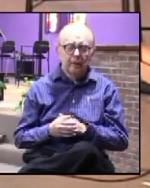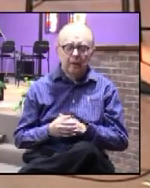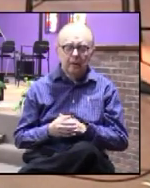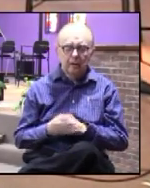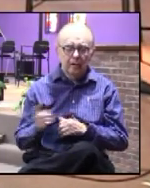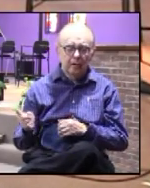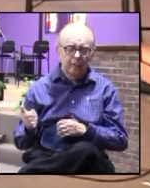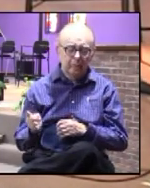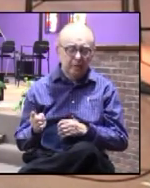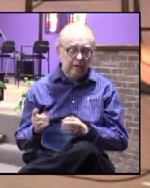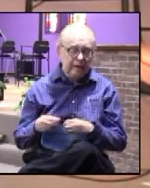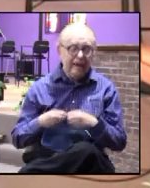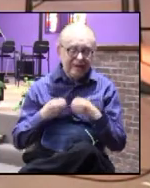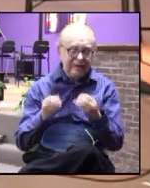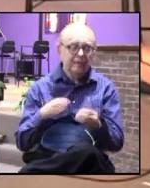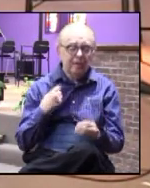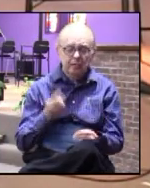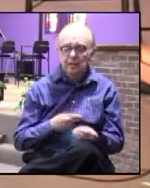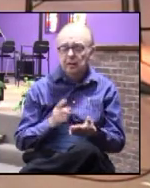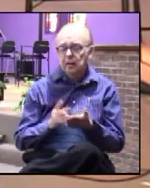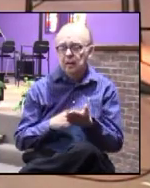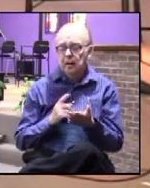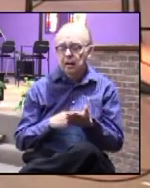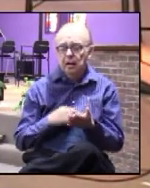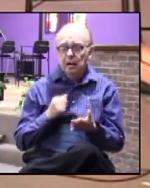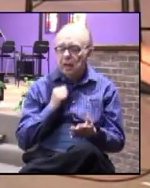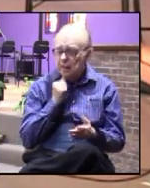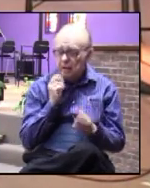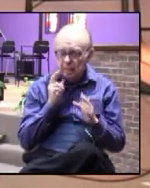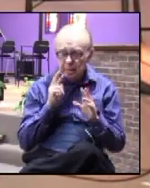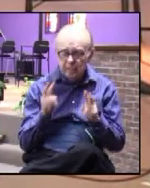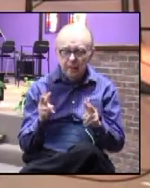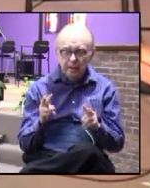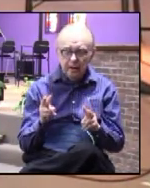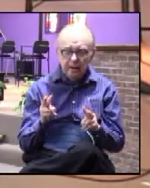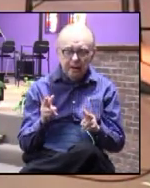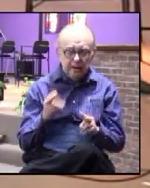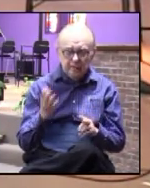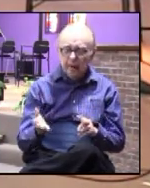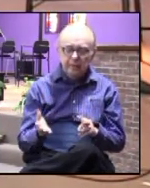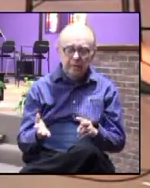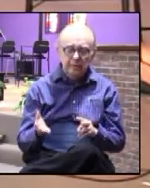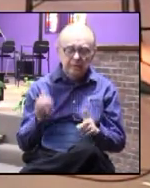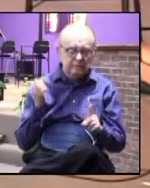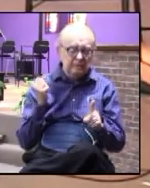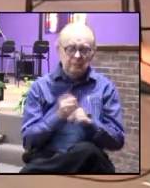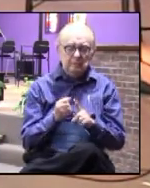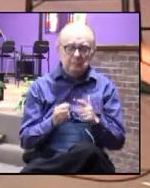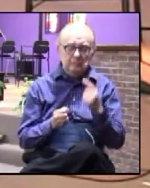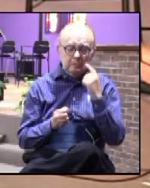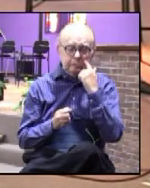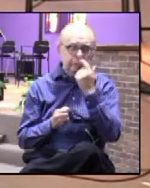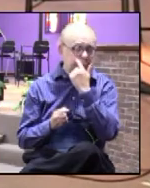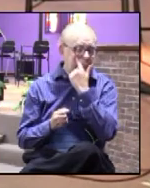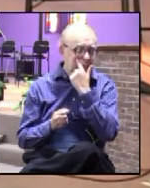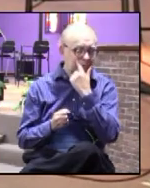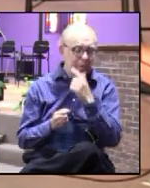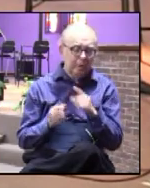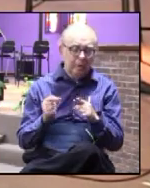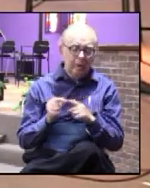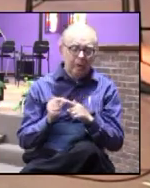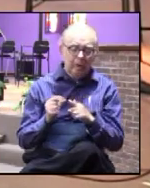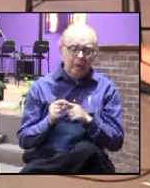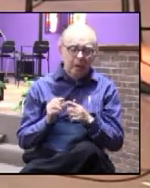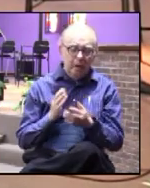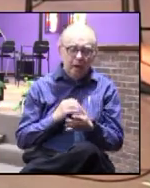And they can be provided. Sometimes you're not even looking and it's right there. It just hits you straight in the face. The word cumbersome,